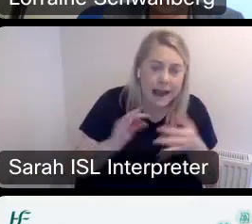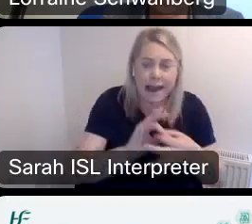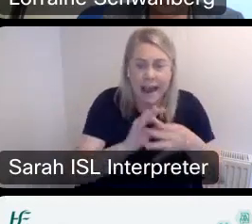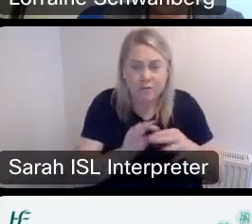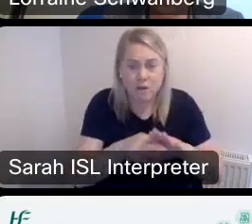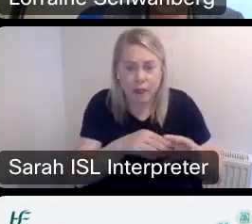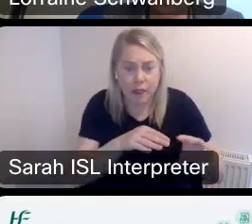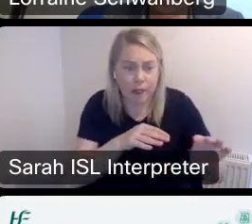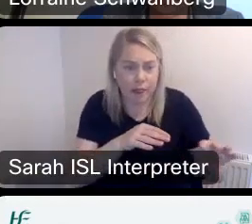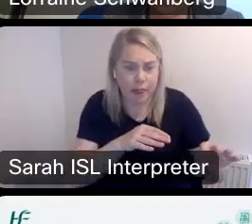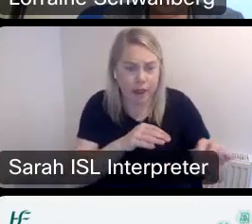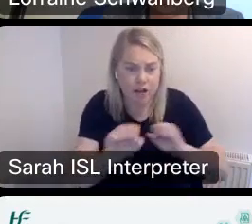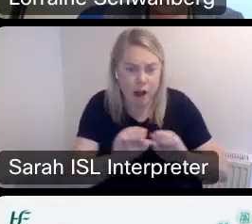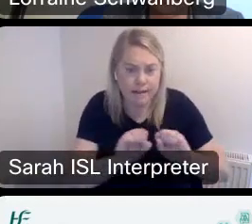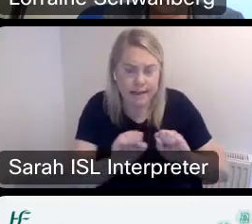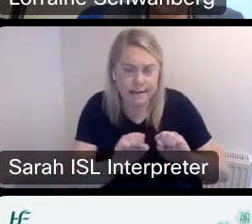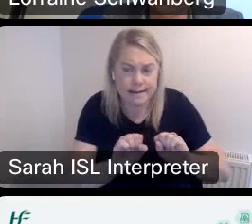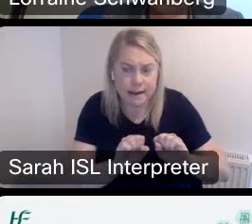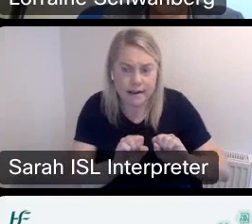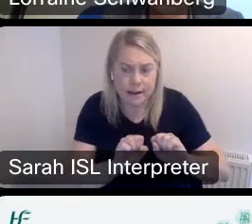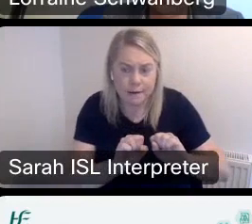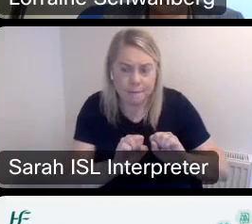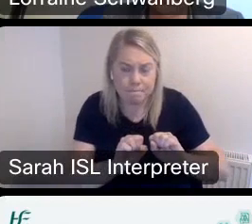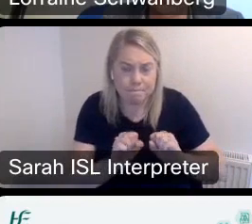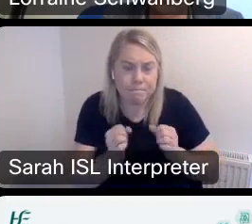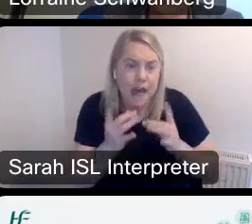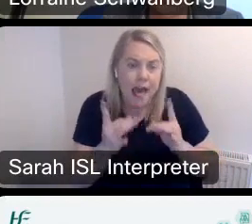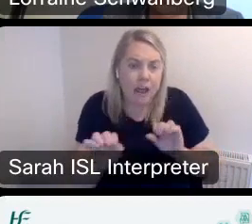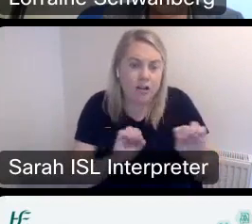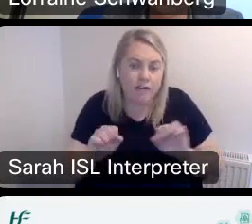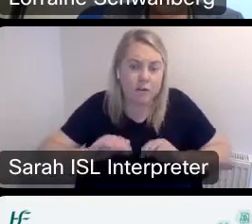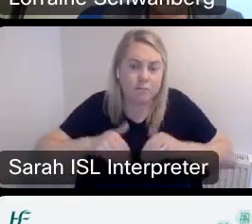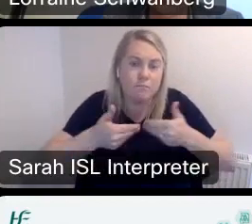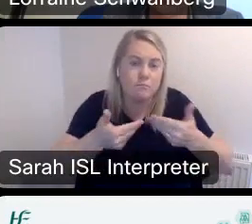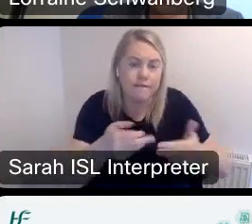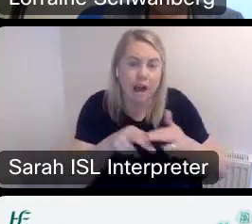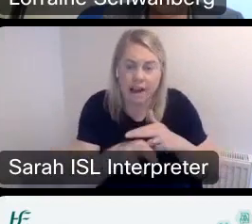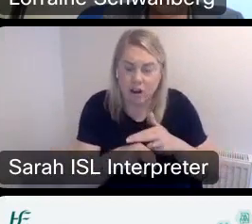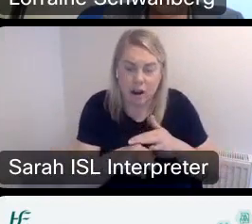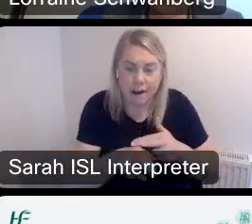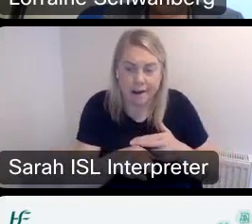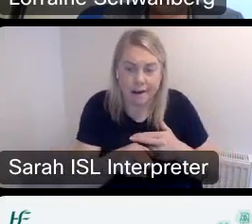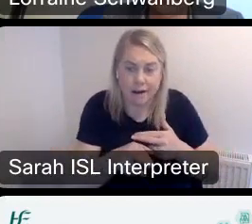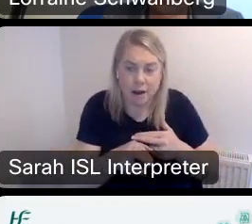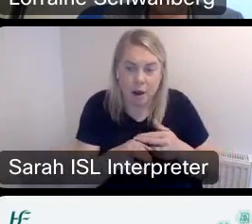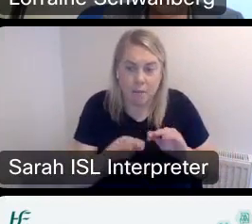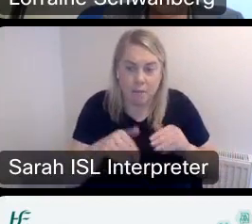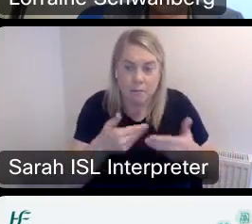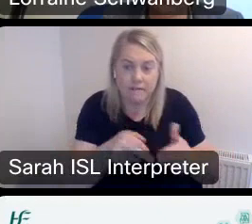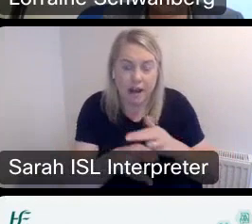been a position that health service providers do not determine if there has been